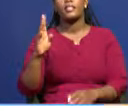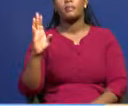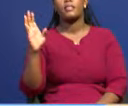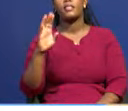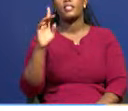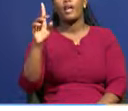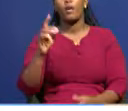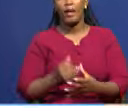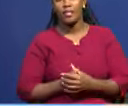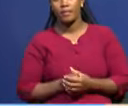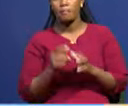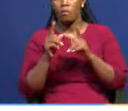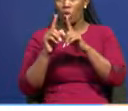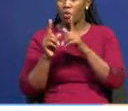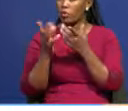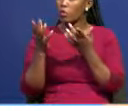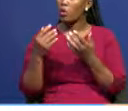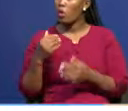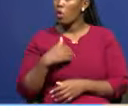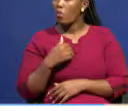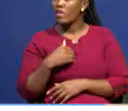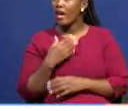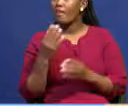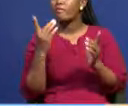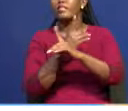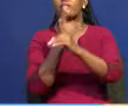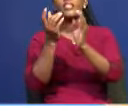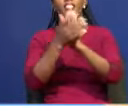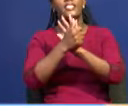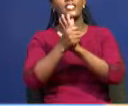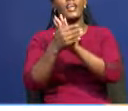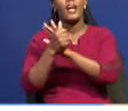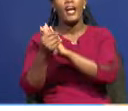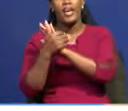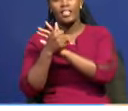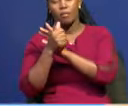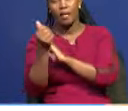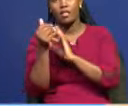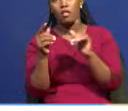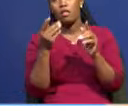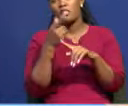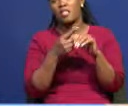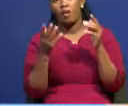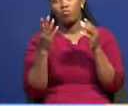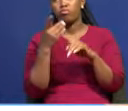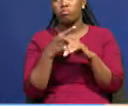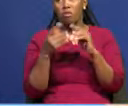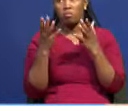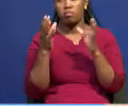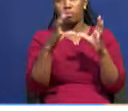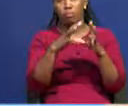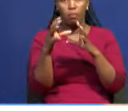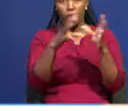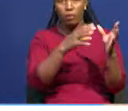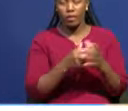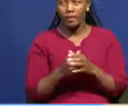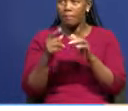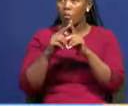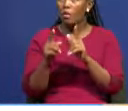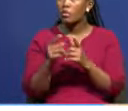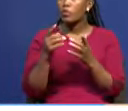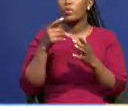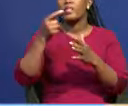Taking us through this conversation, we do have a host of experts and analysts as well as experts from the field themselves. I want to understand from James Chwanya,